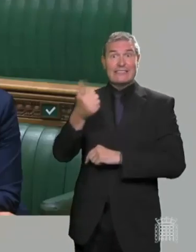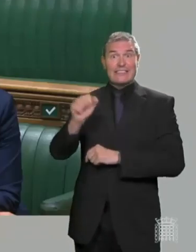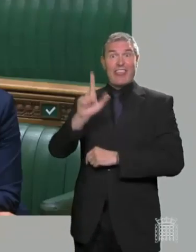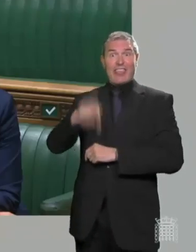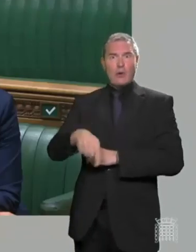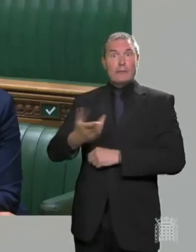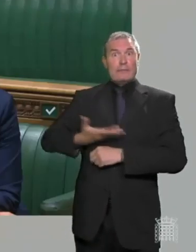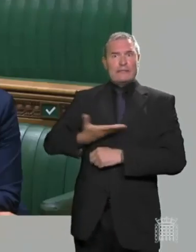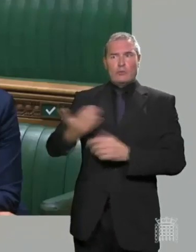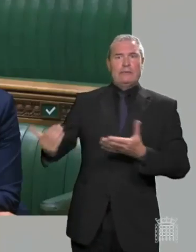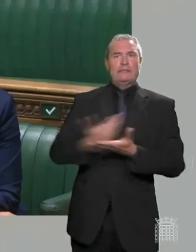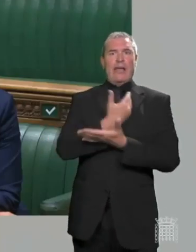I thank him for raising it with me today. Thank you very